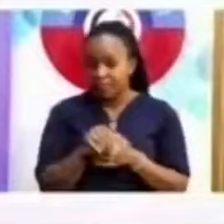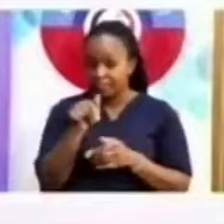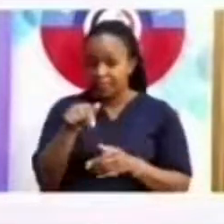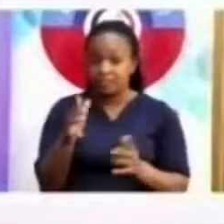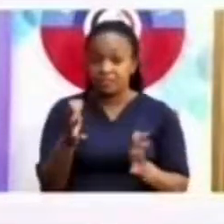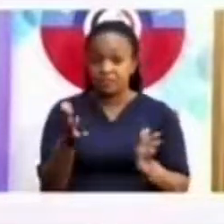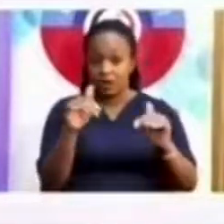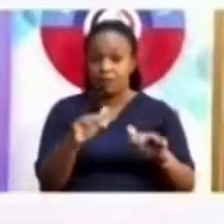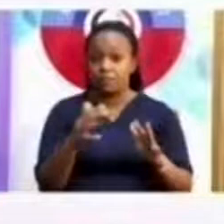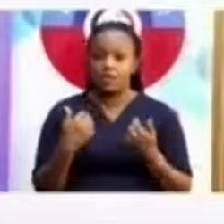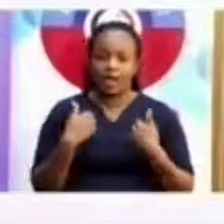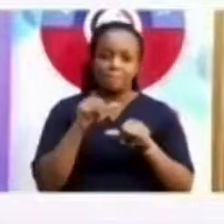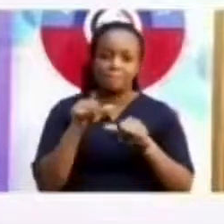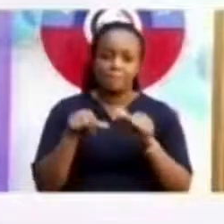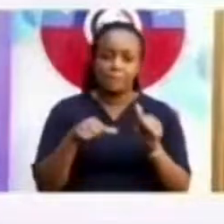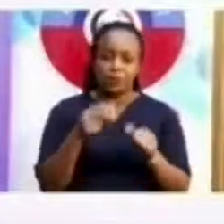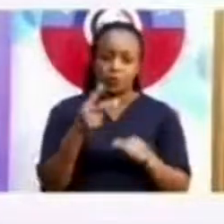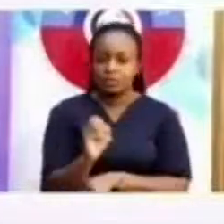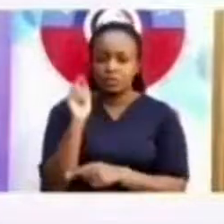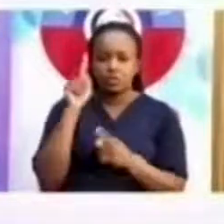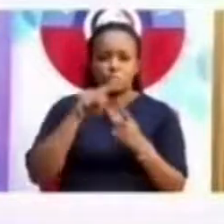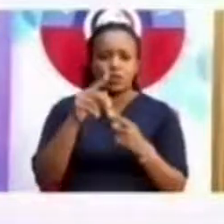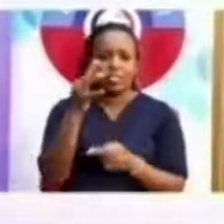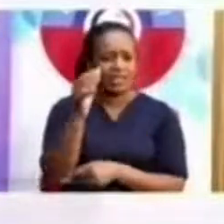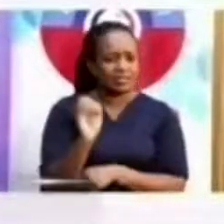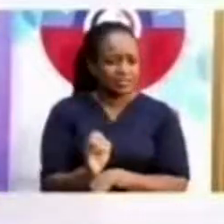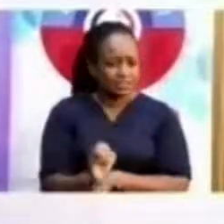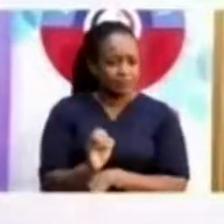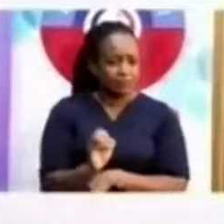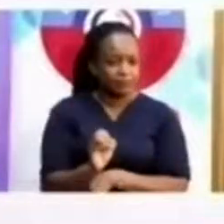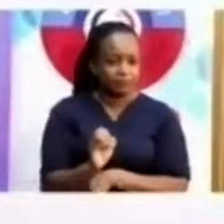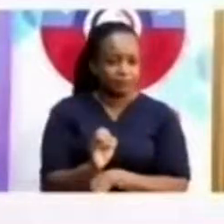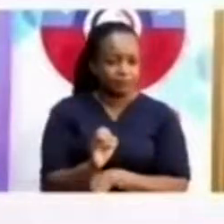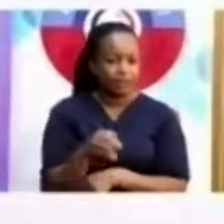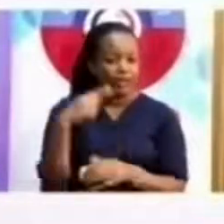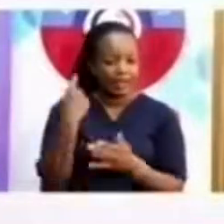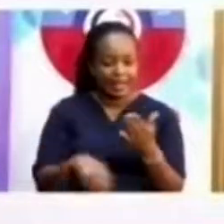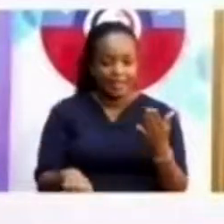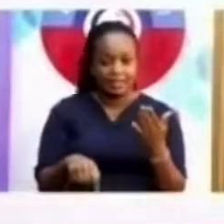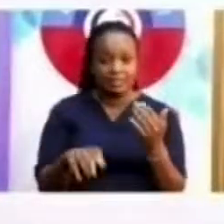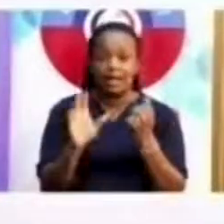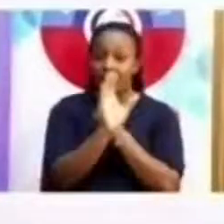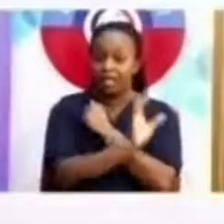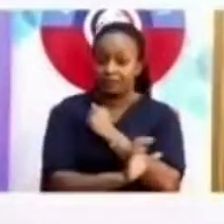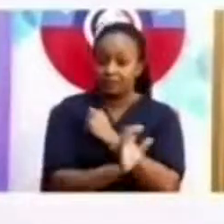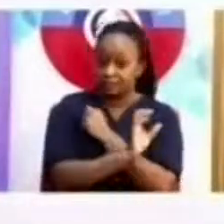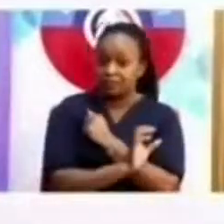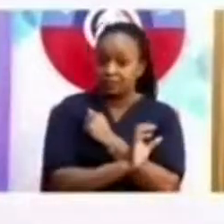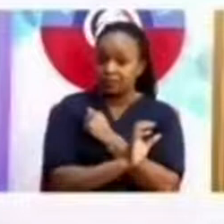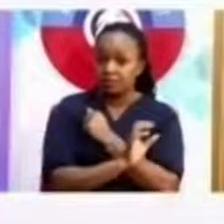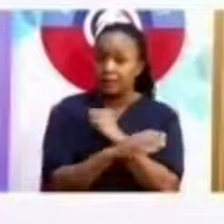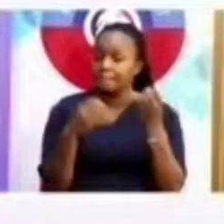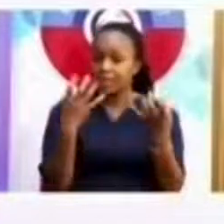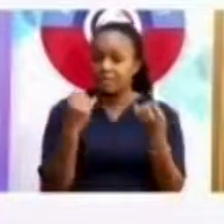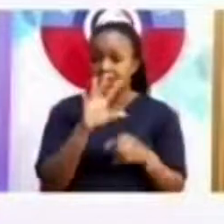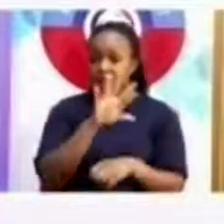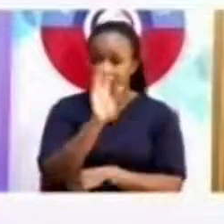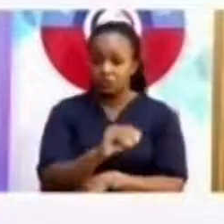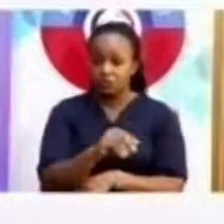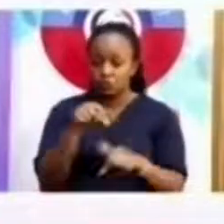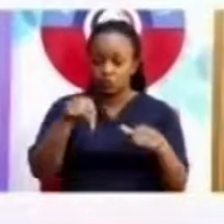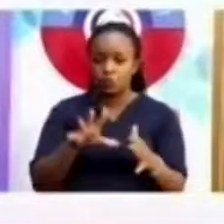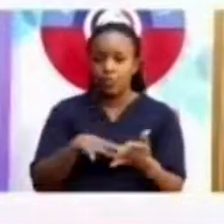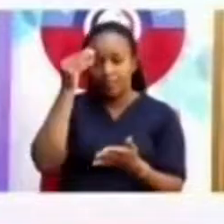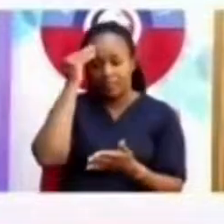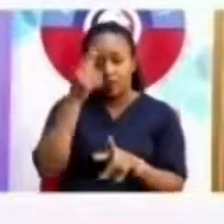of 37 tax administrations, and many of them in Africa. So today we're seeking to learn from each other. We want to